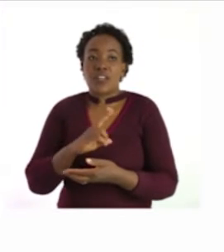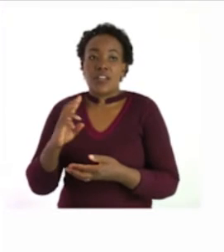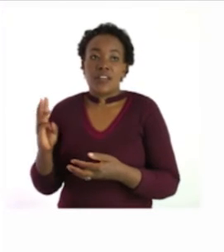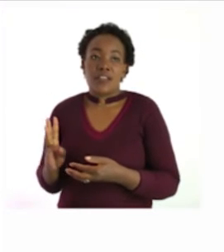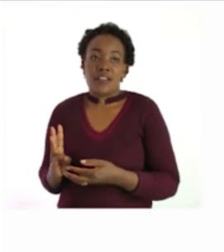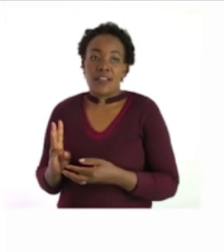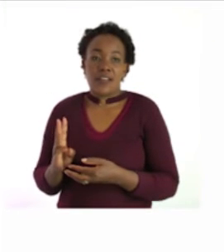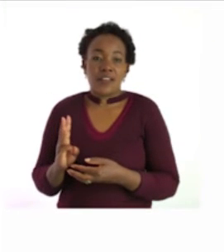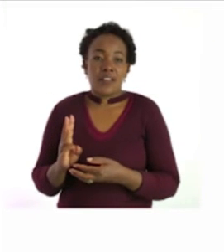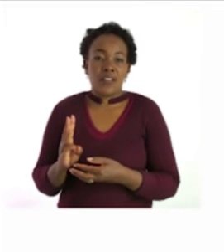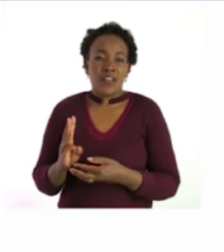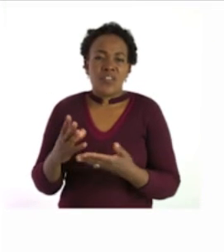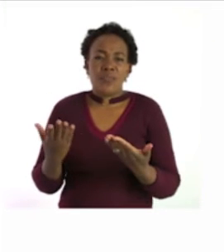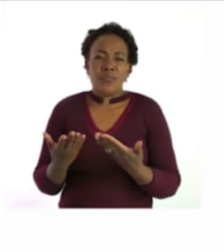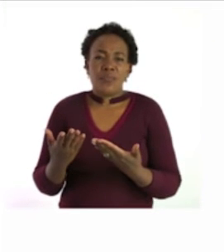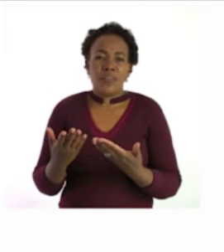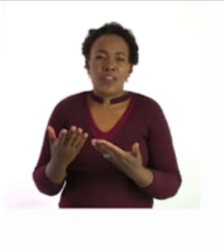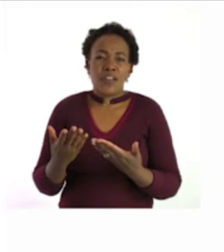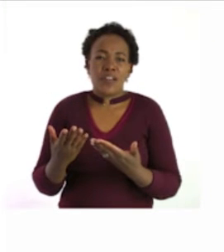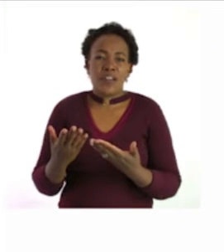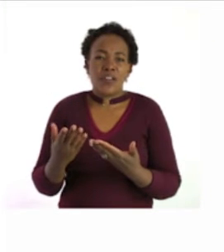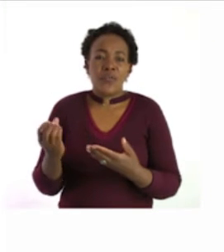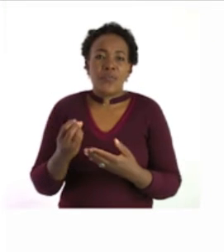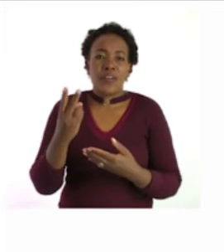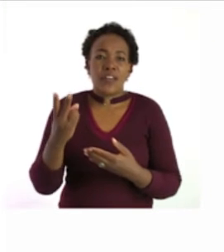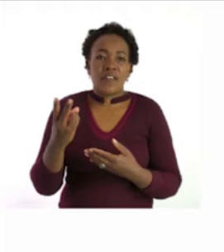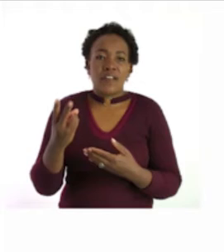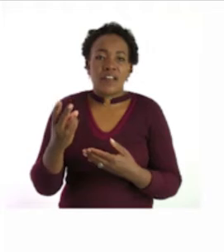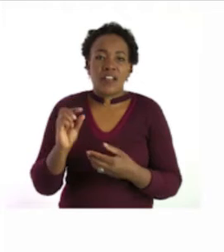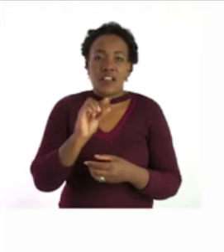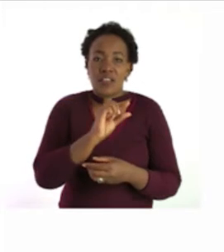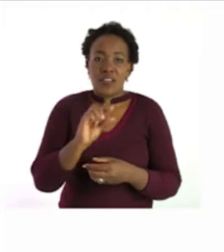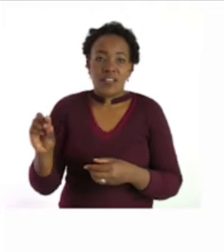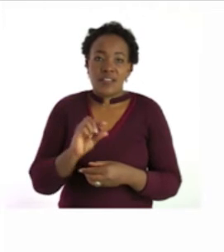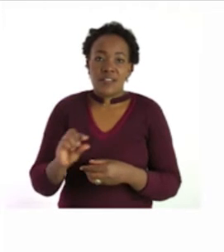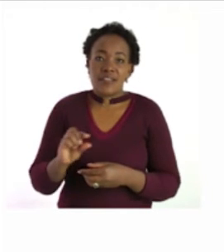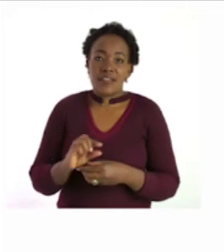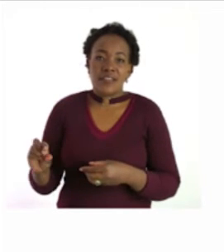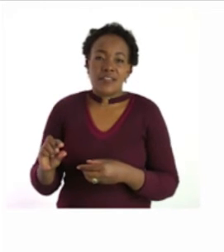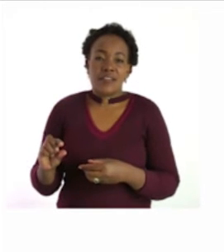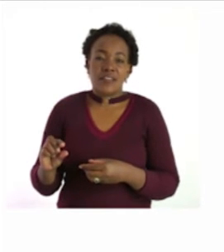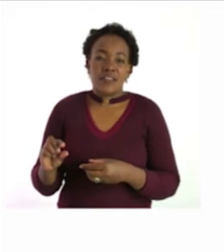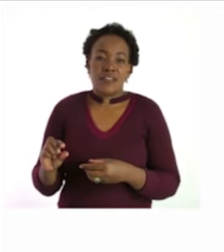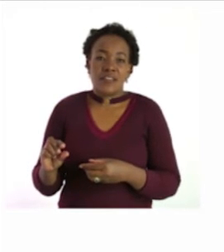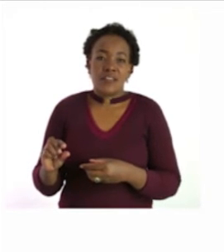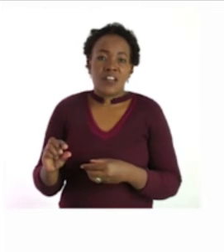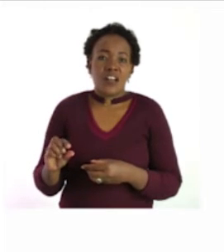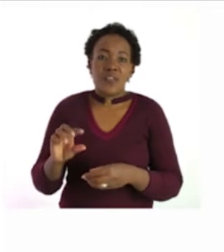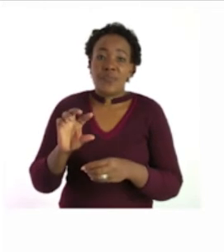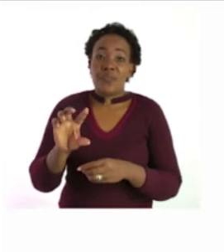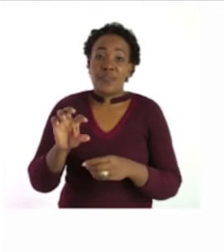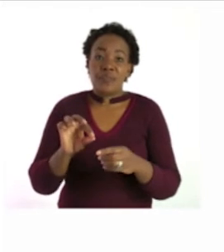23, where we are given sentences and we must